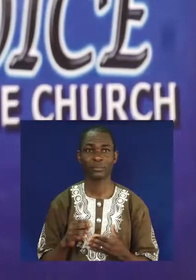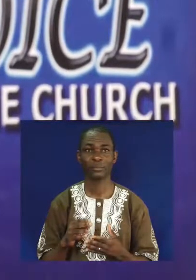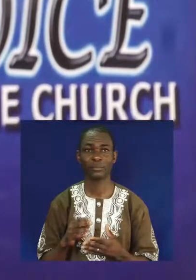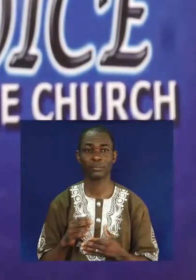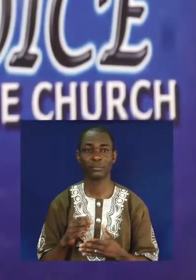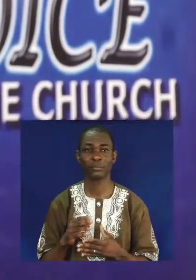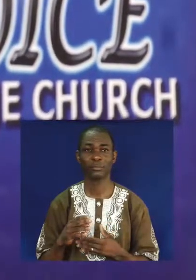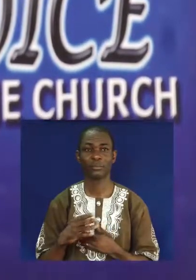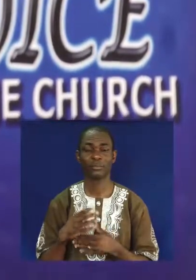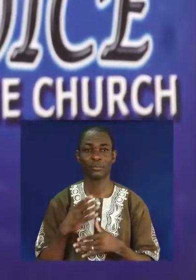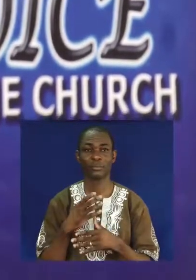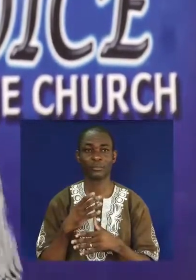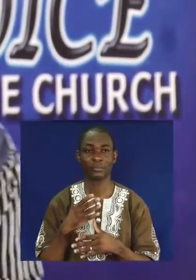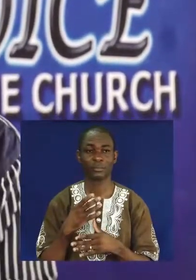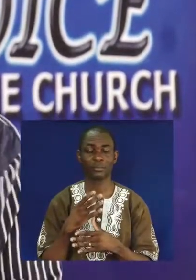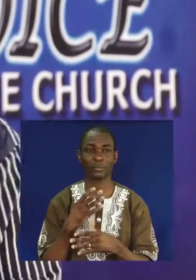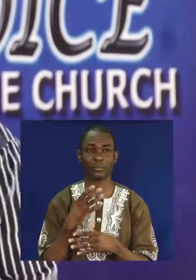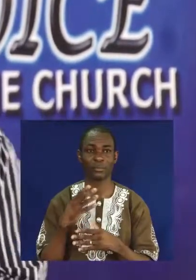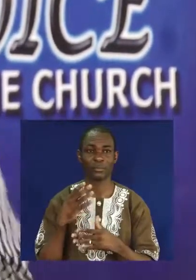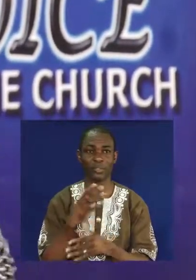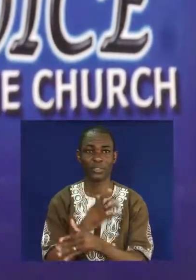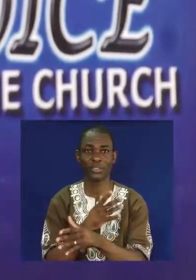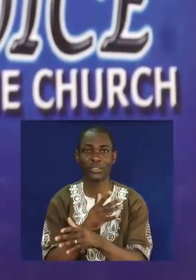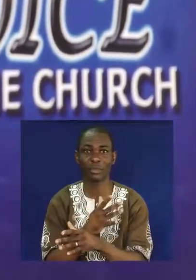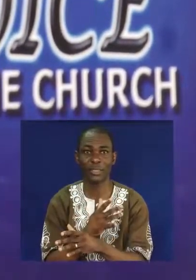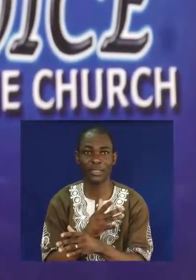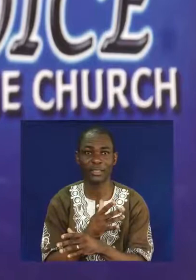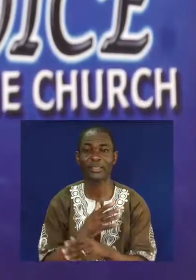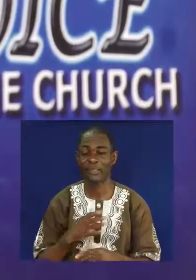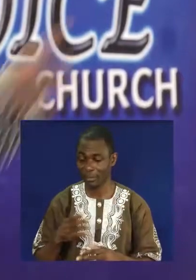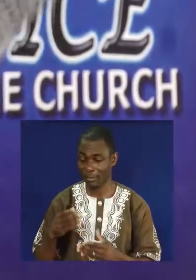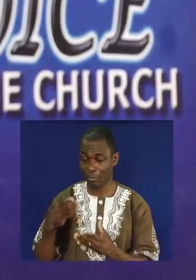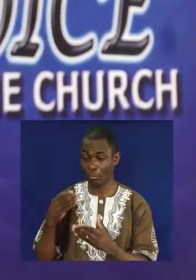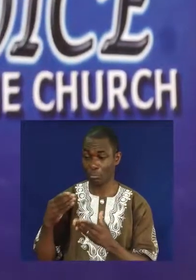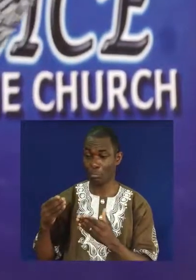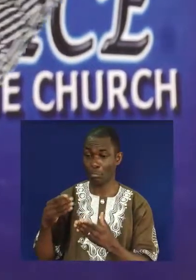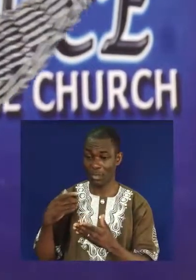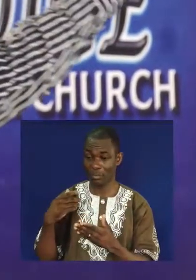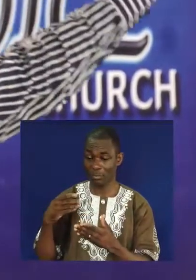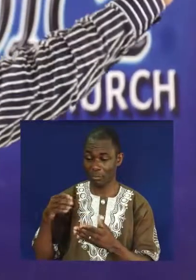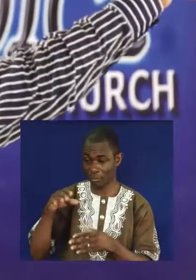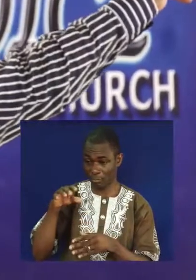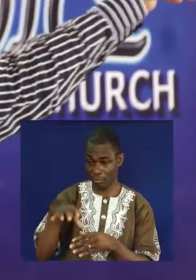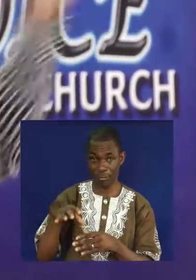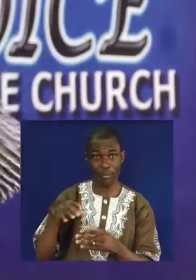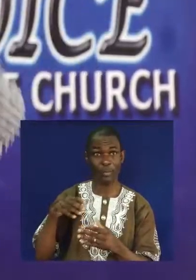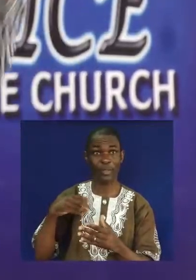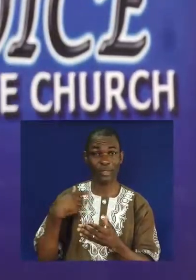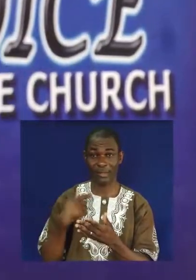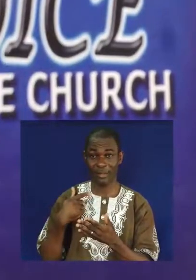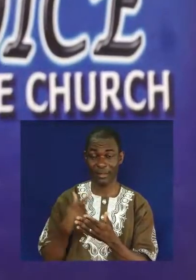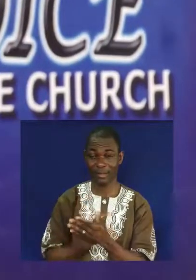bonnet. Suku, some, ye back, kaka, or money baswa, not on the South Africa. Or